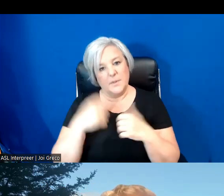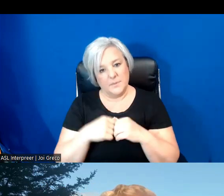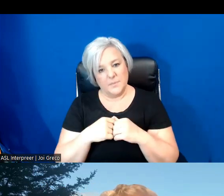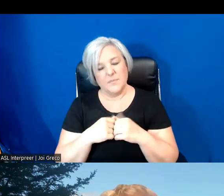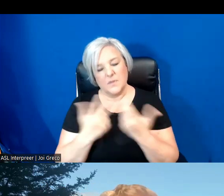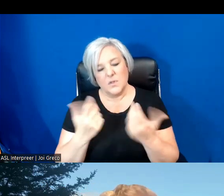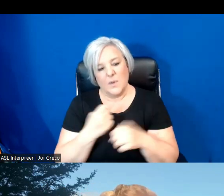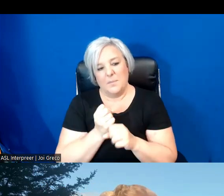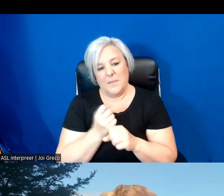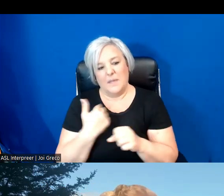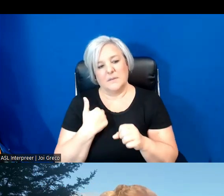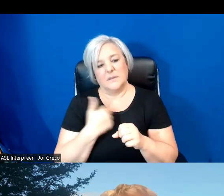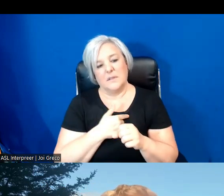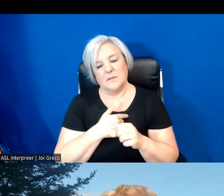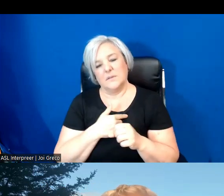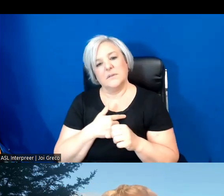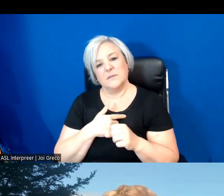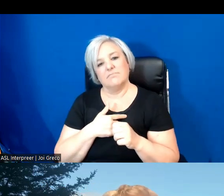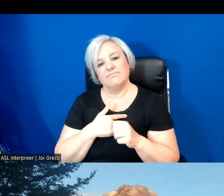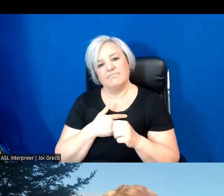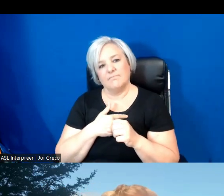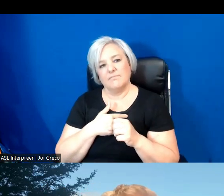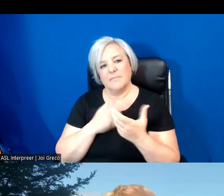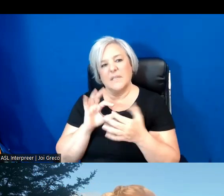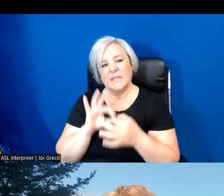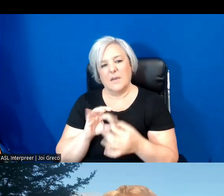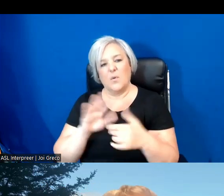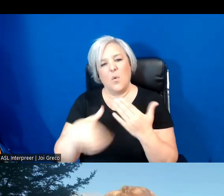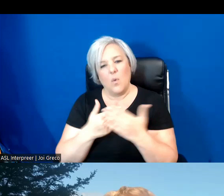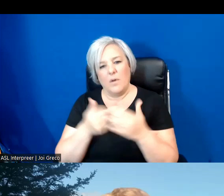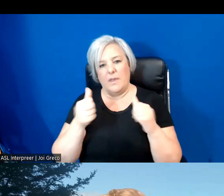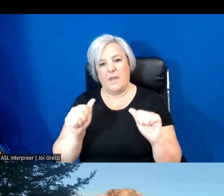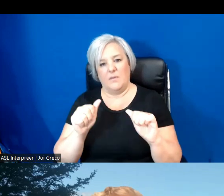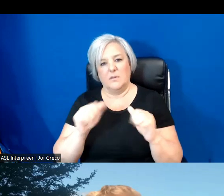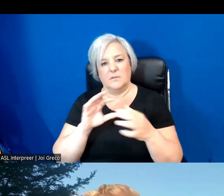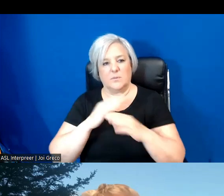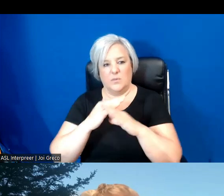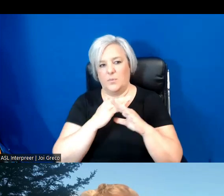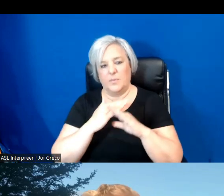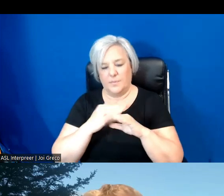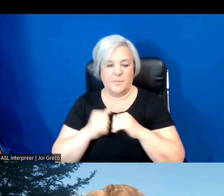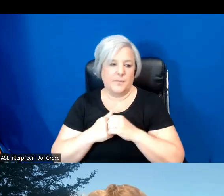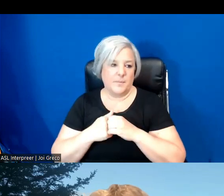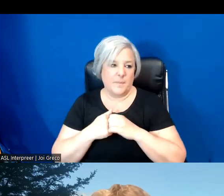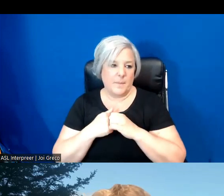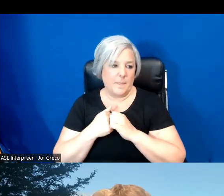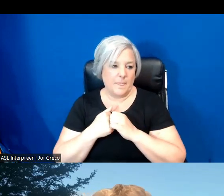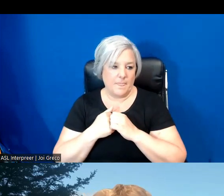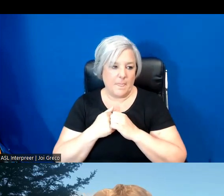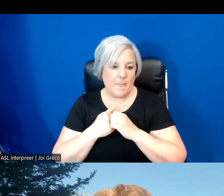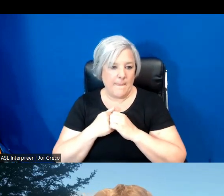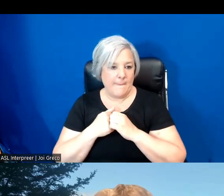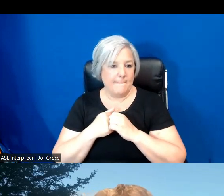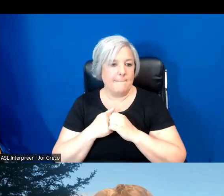makes us linked in with all the efforts on prevention. Next slide, please.